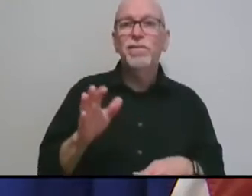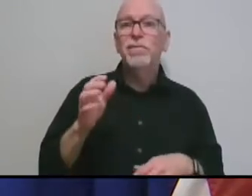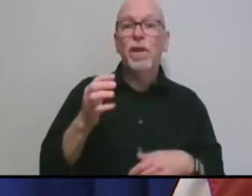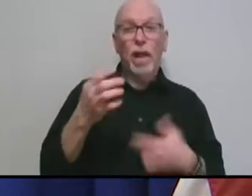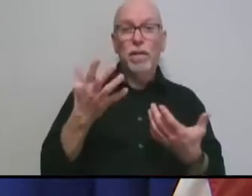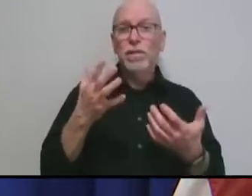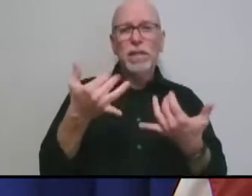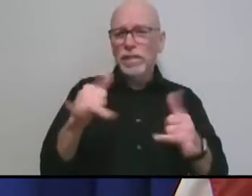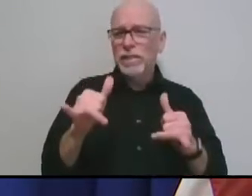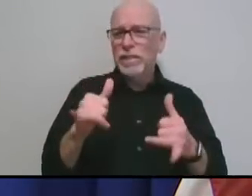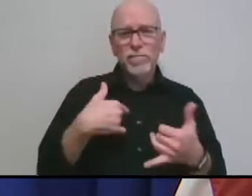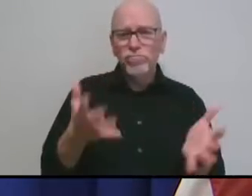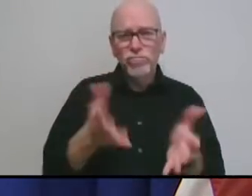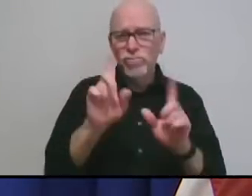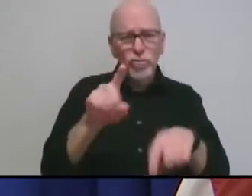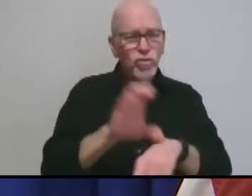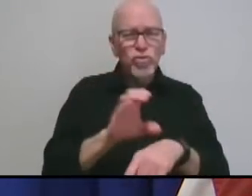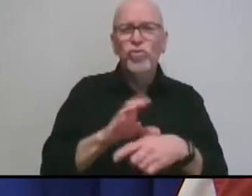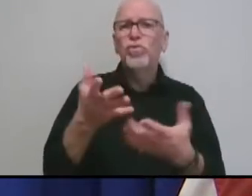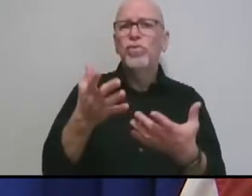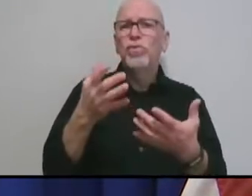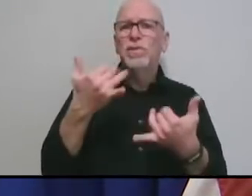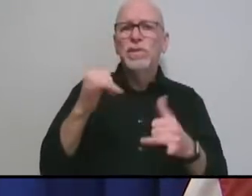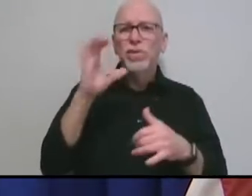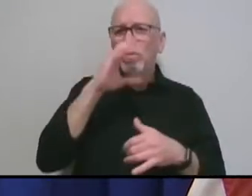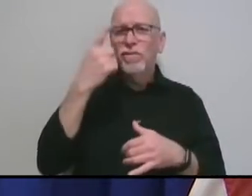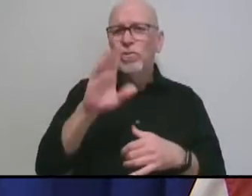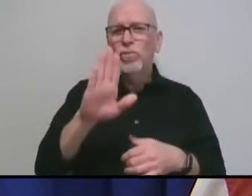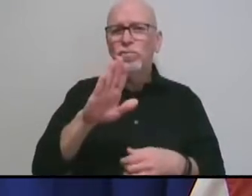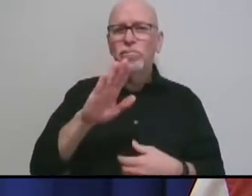or seeking out guidance.